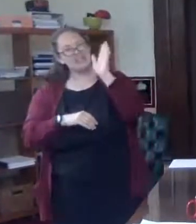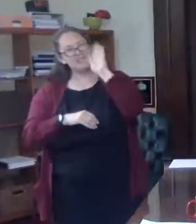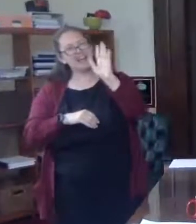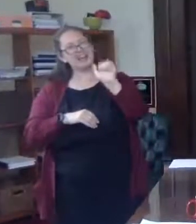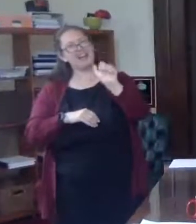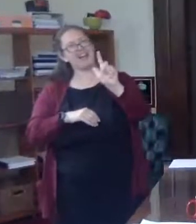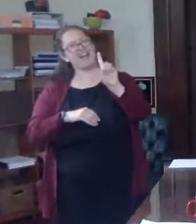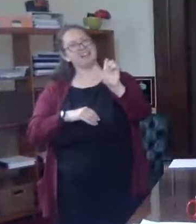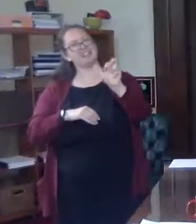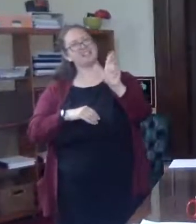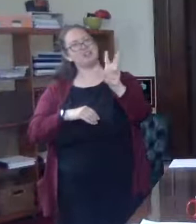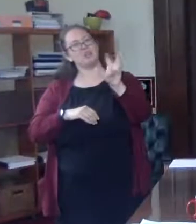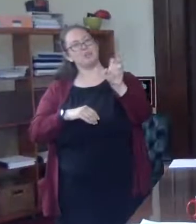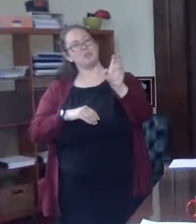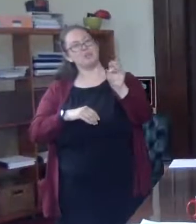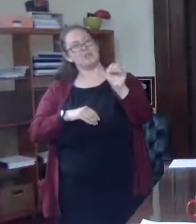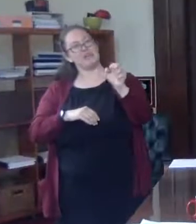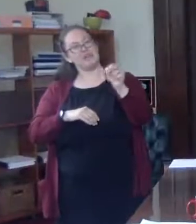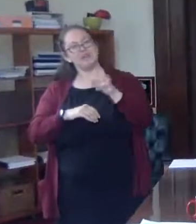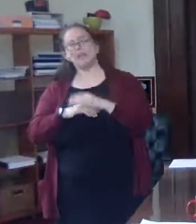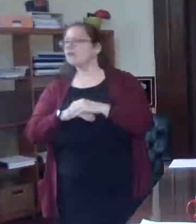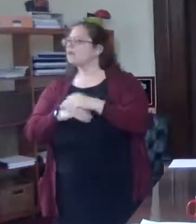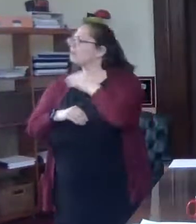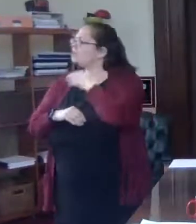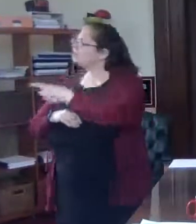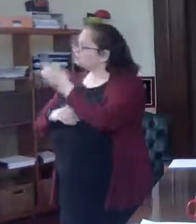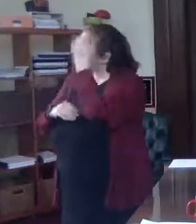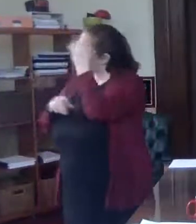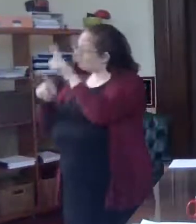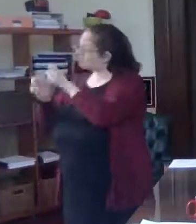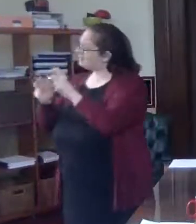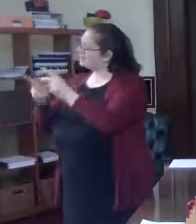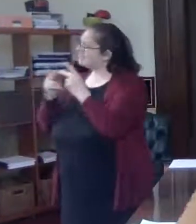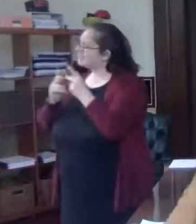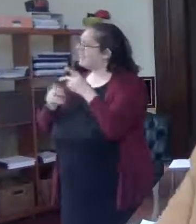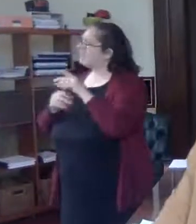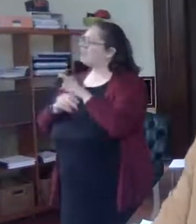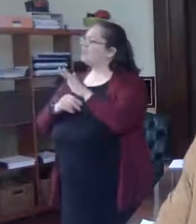about a testing site at 5541 Riverview. Yeah,